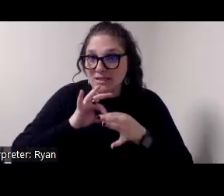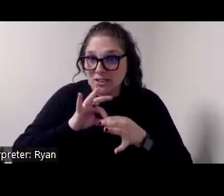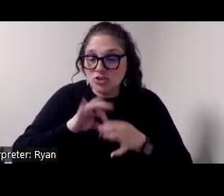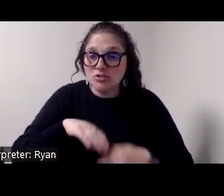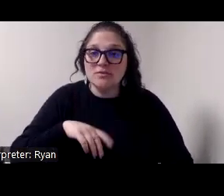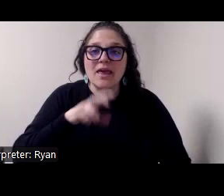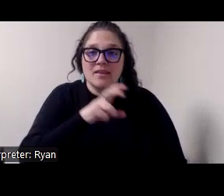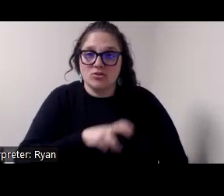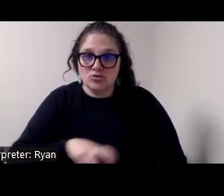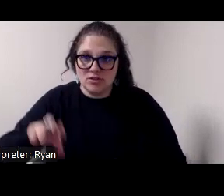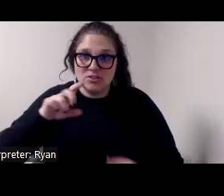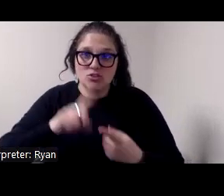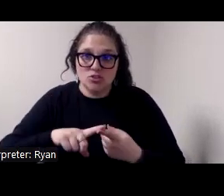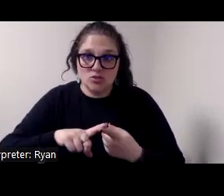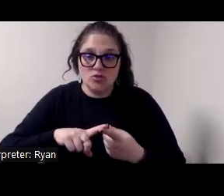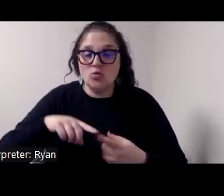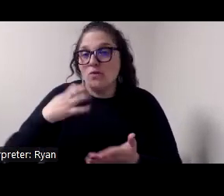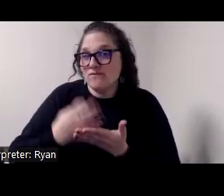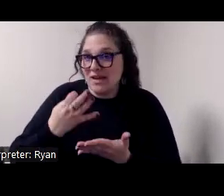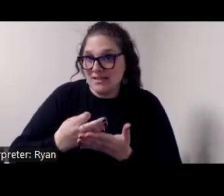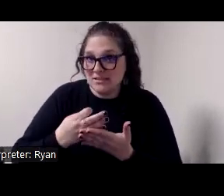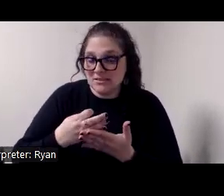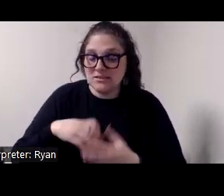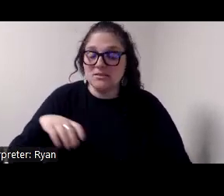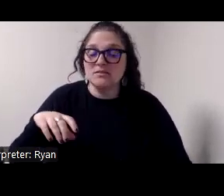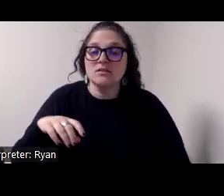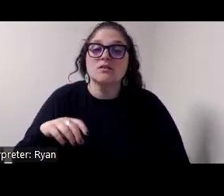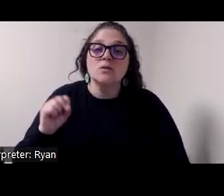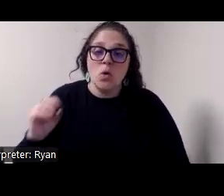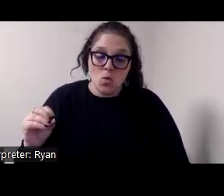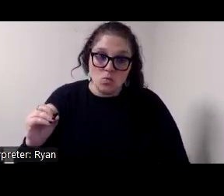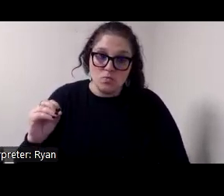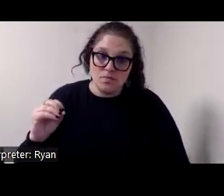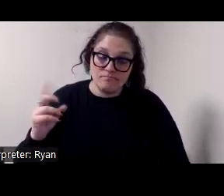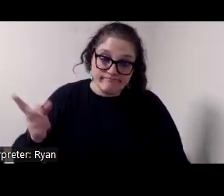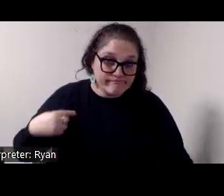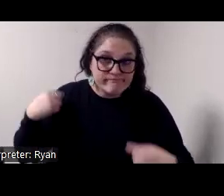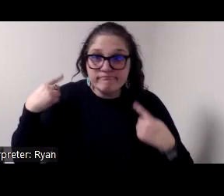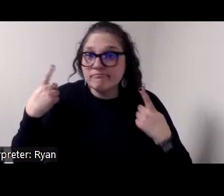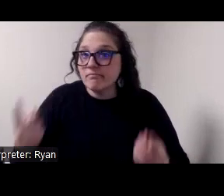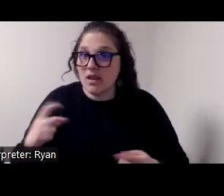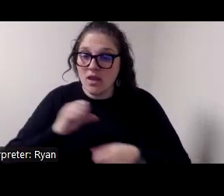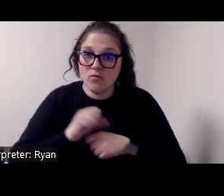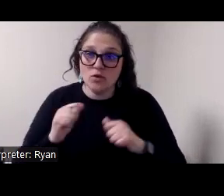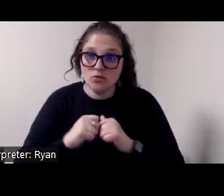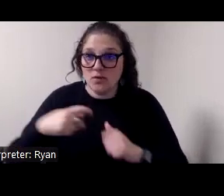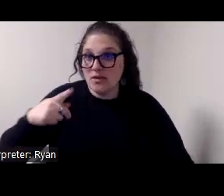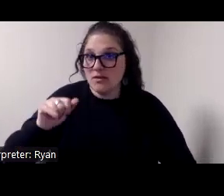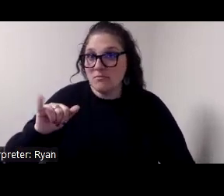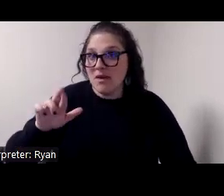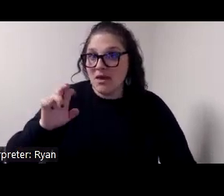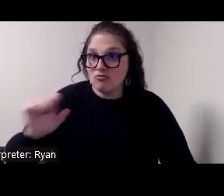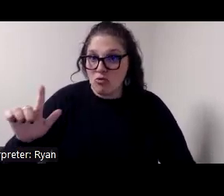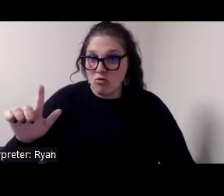they transitioned over to the Division of Finance. So all the time that I've worked with payroll, we have been